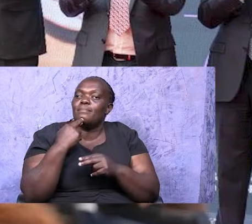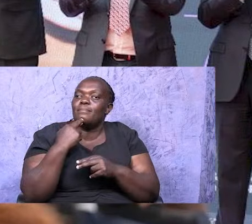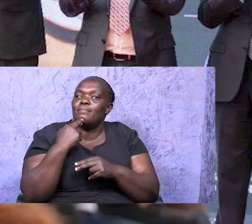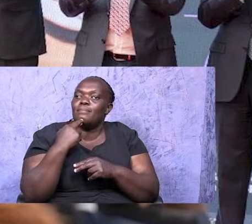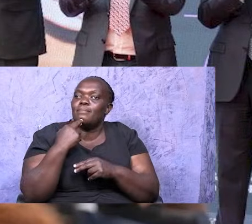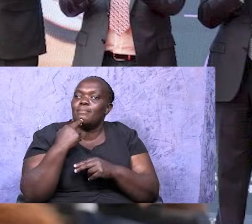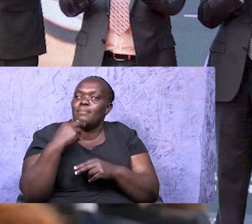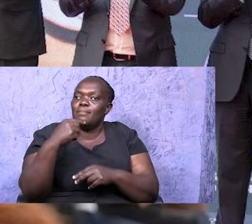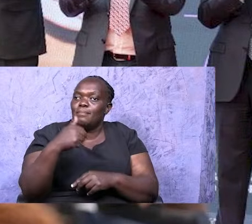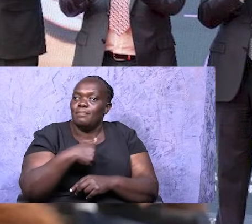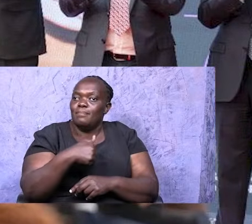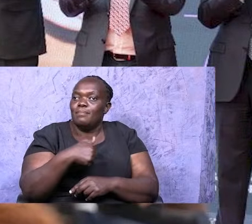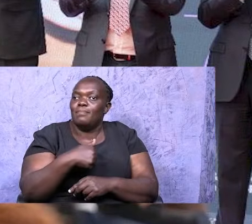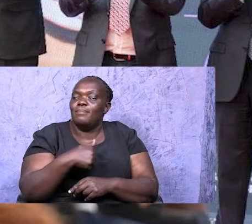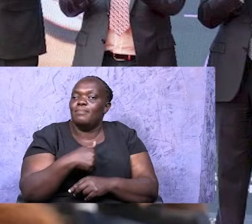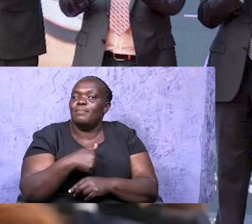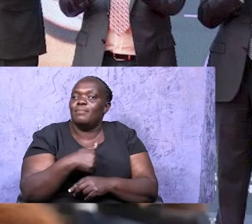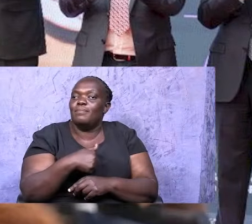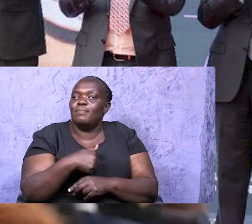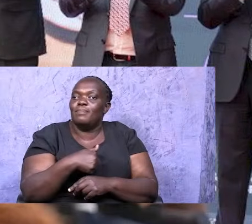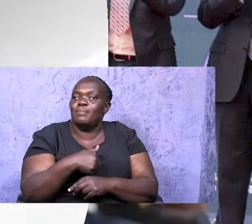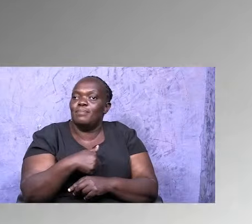Adhiambo.